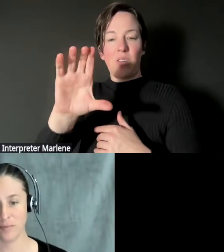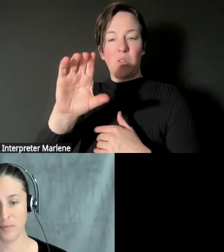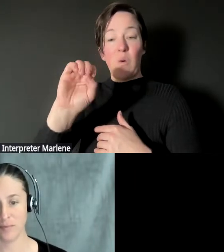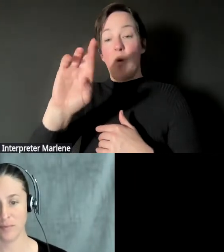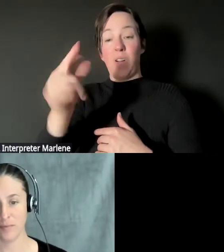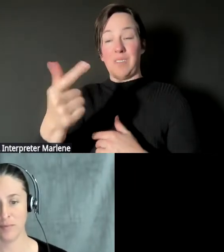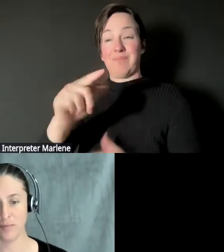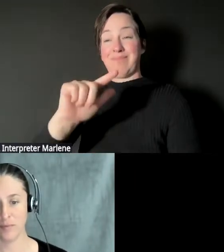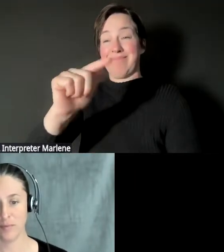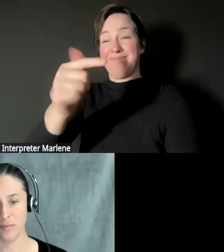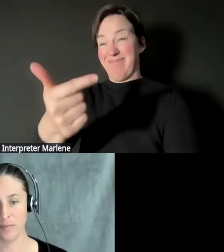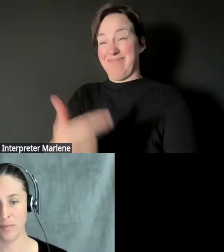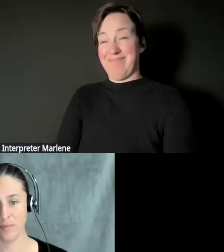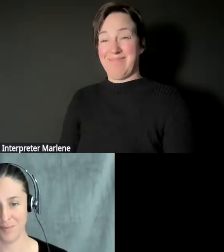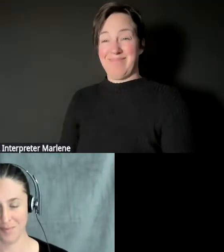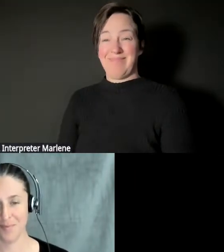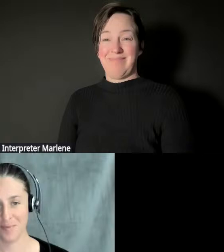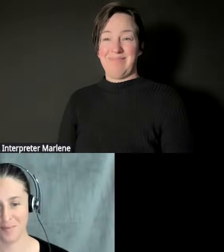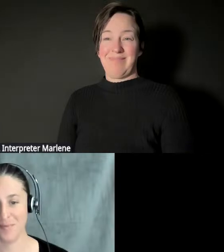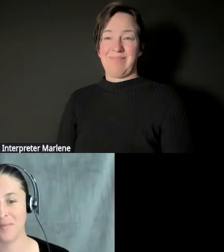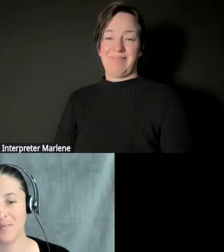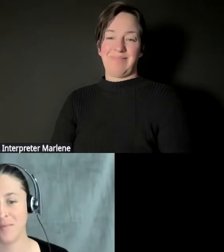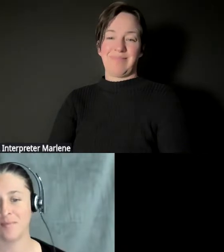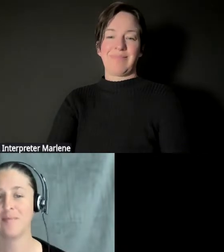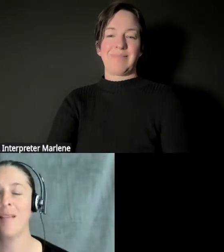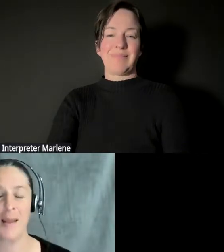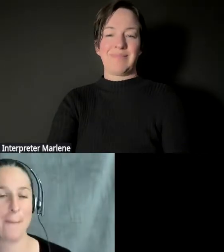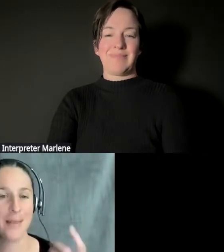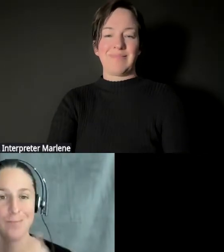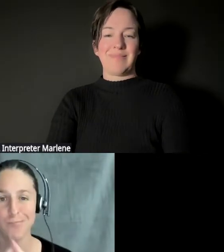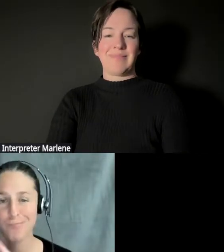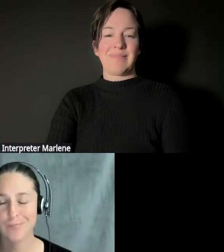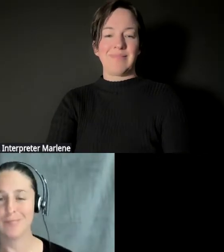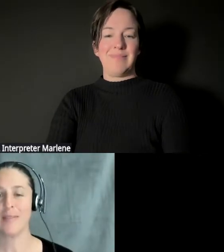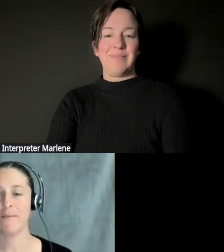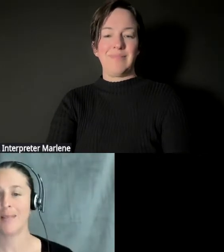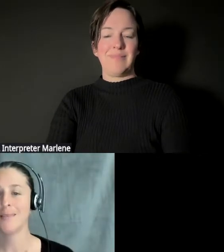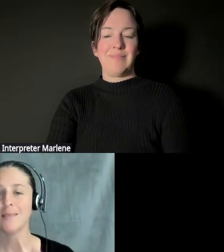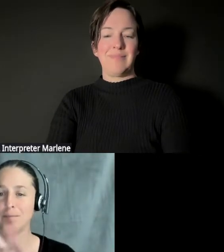and SMHS Art has many events coming up.